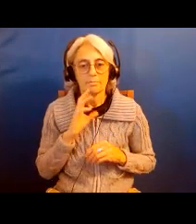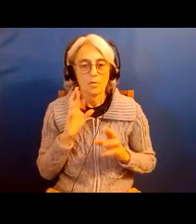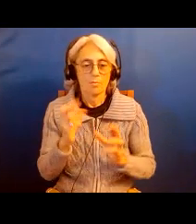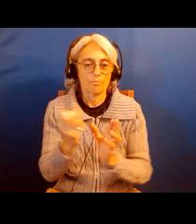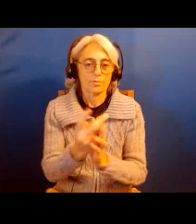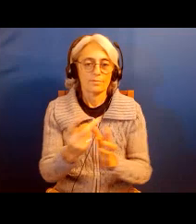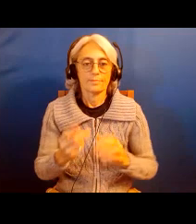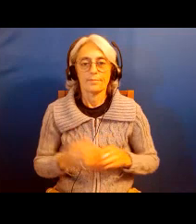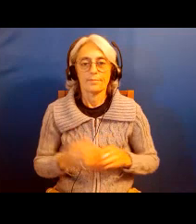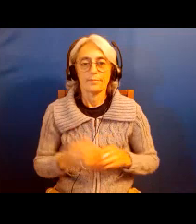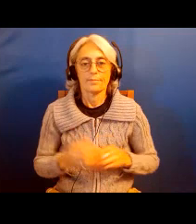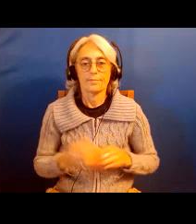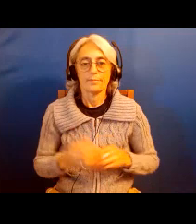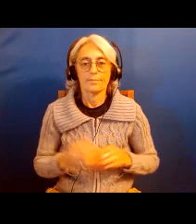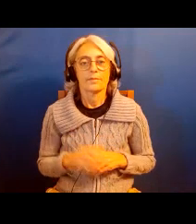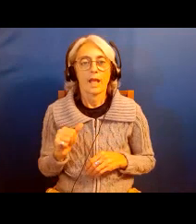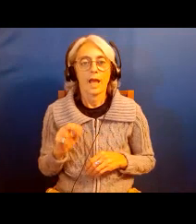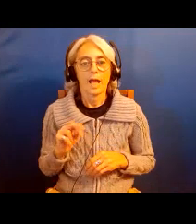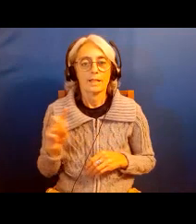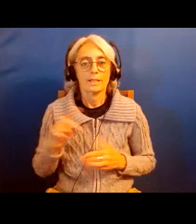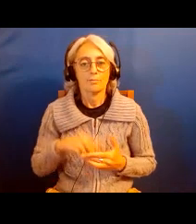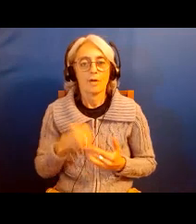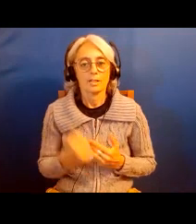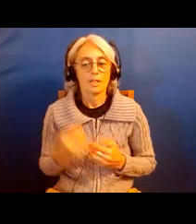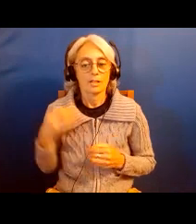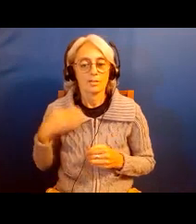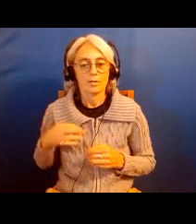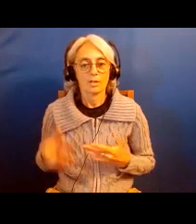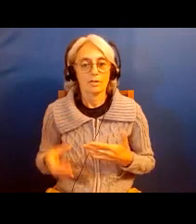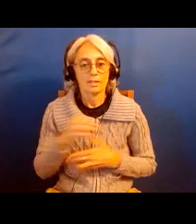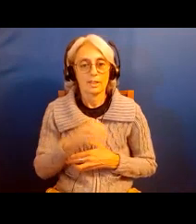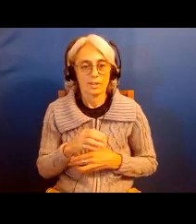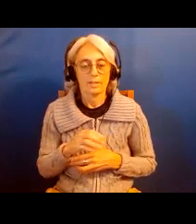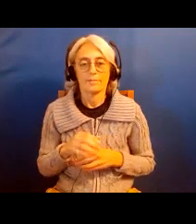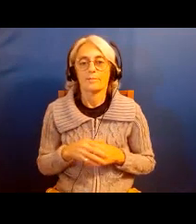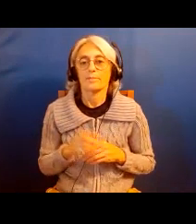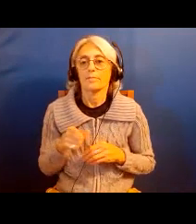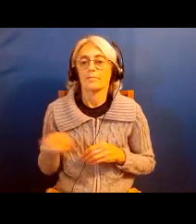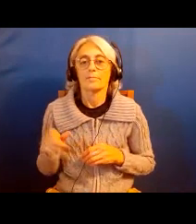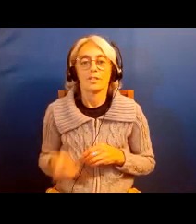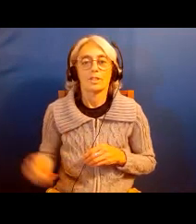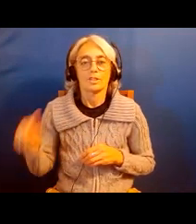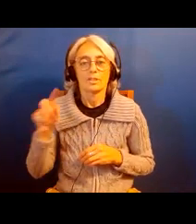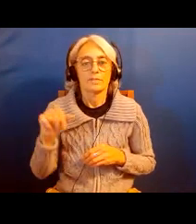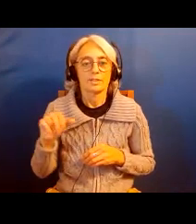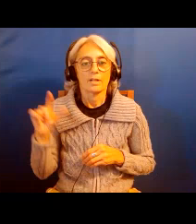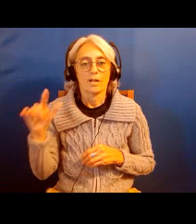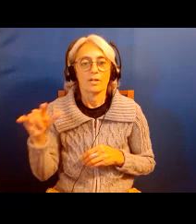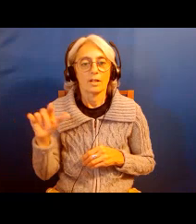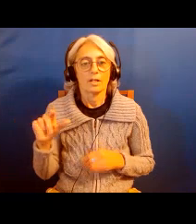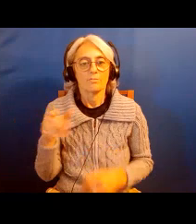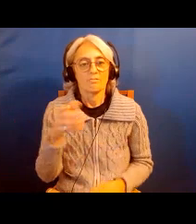to present the A&D project scoring criteria is the Division of Aeronautics Chief, Tariq